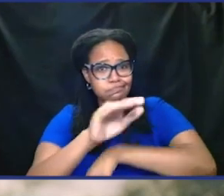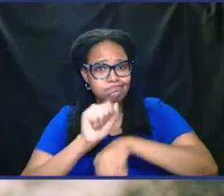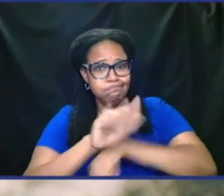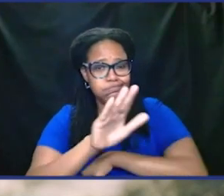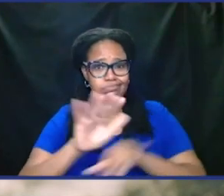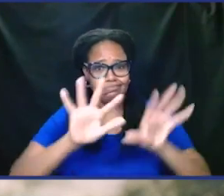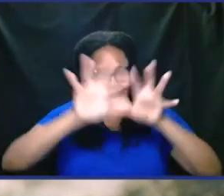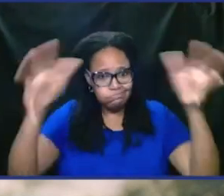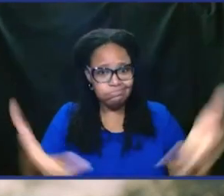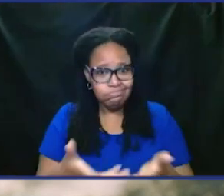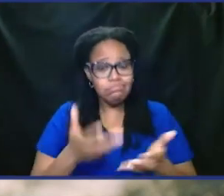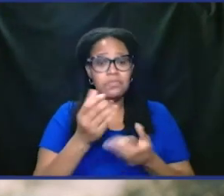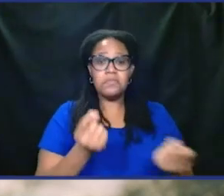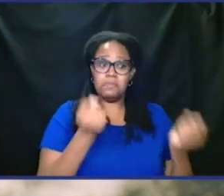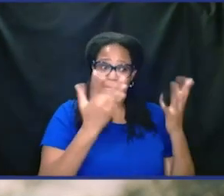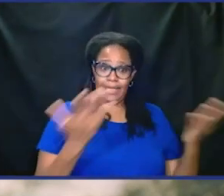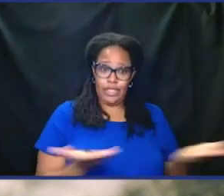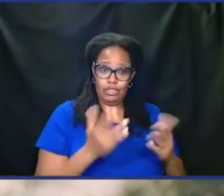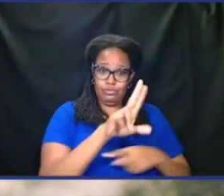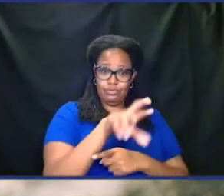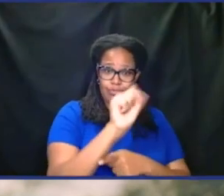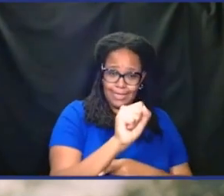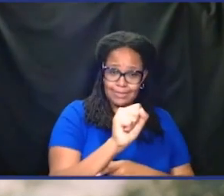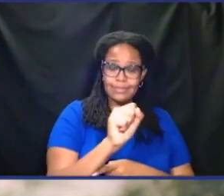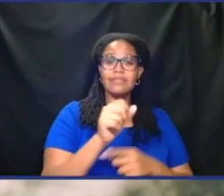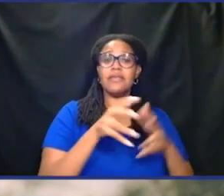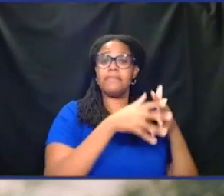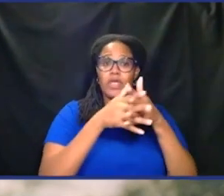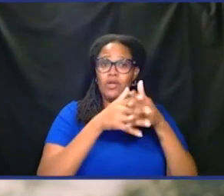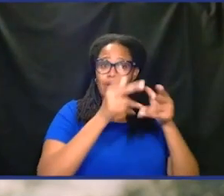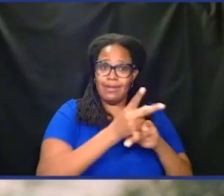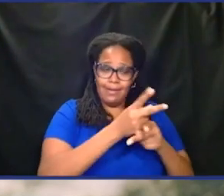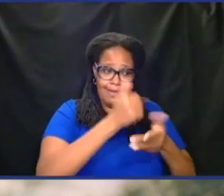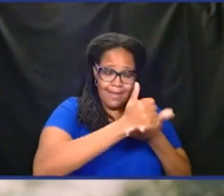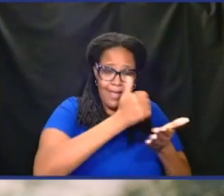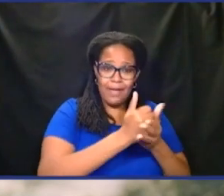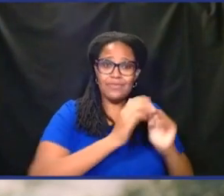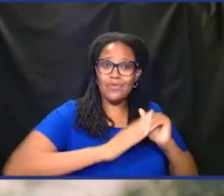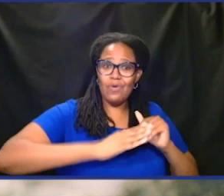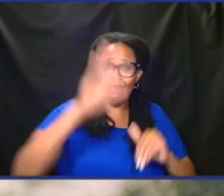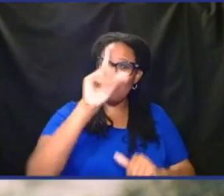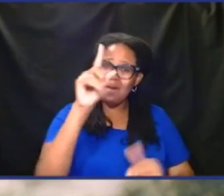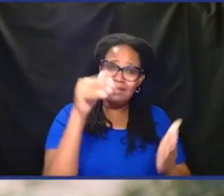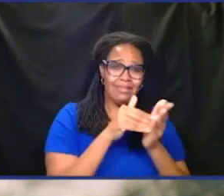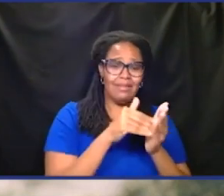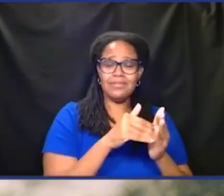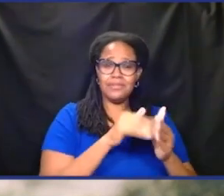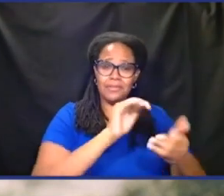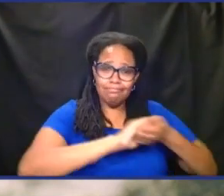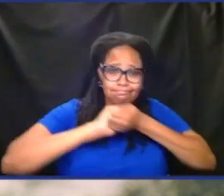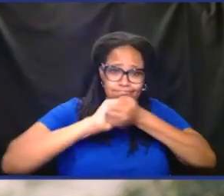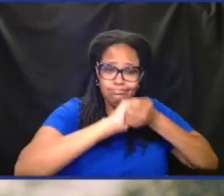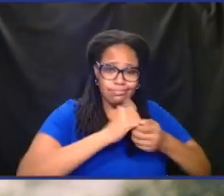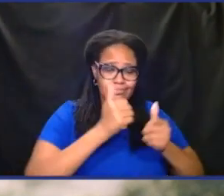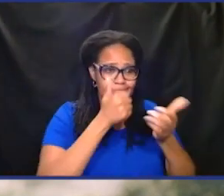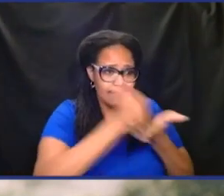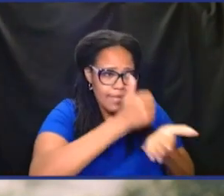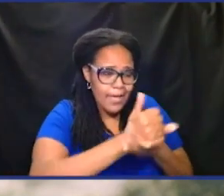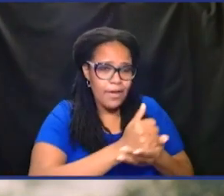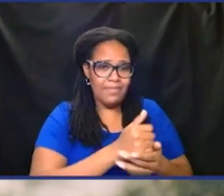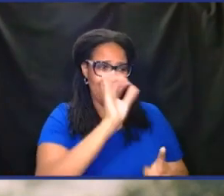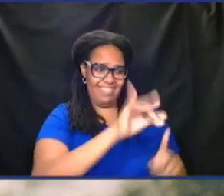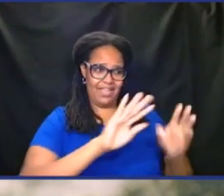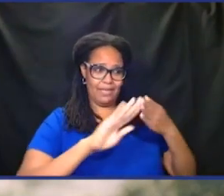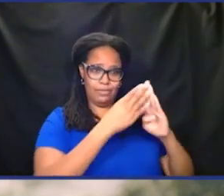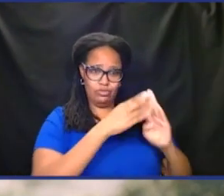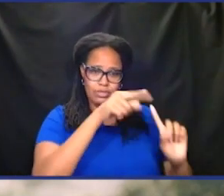in the United States, where Americares helps more than 1,000 partners provide health care in low-income communities. There